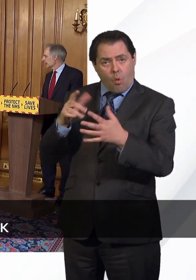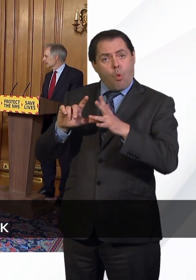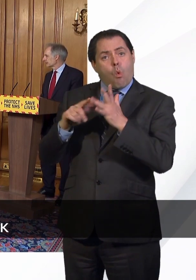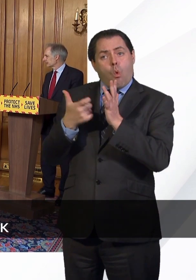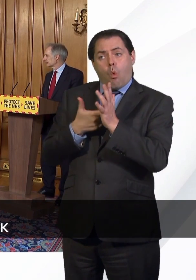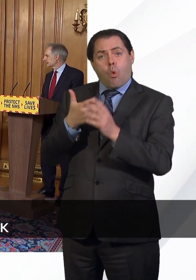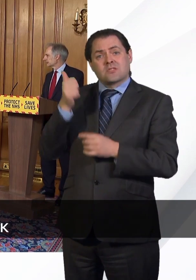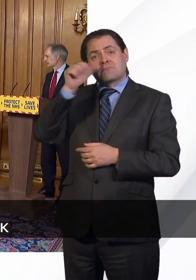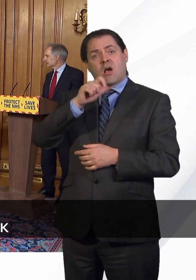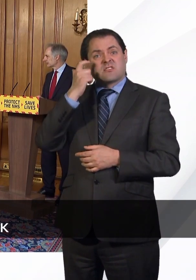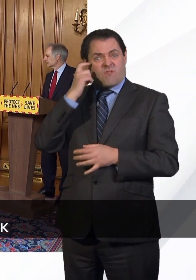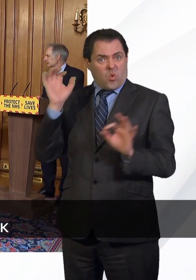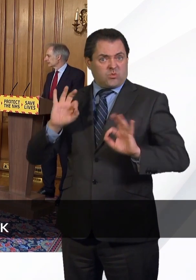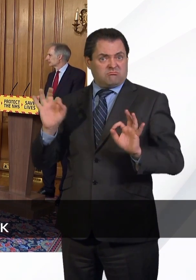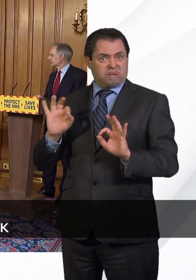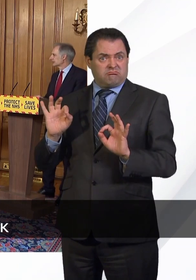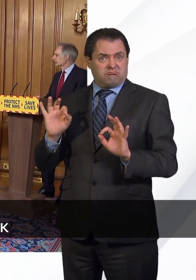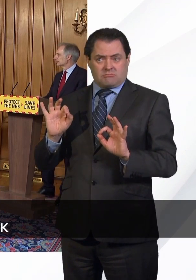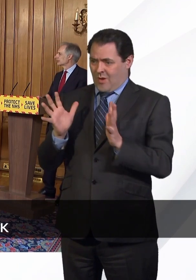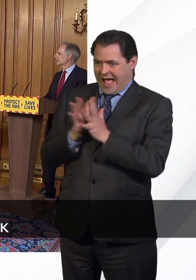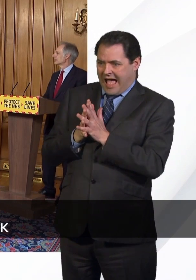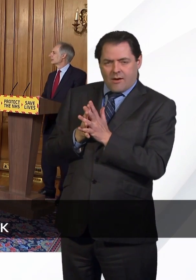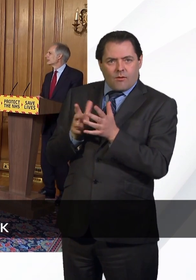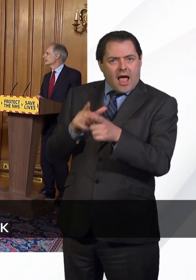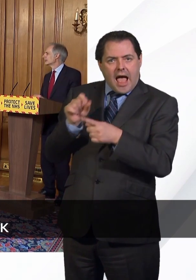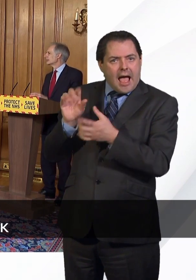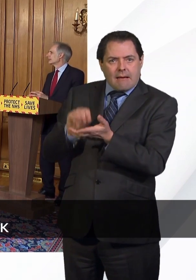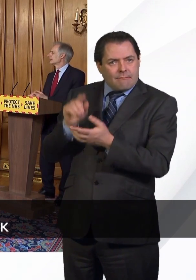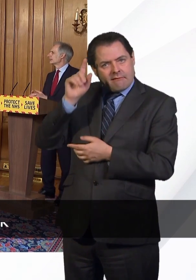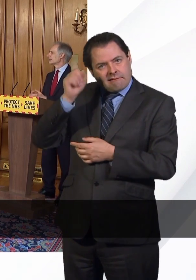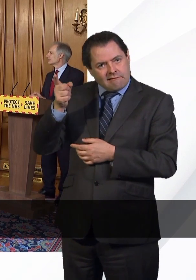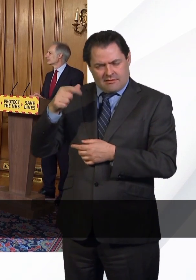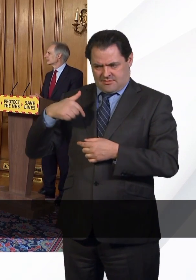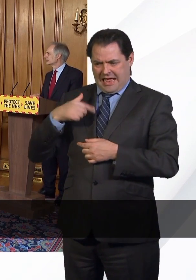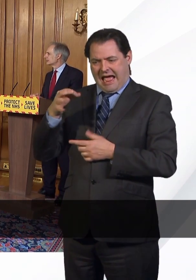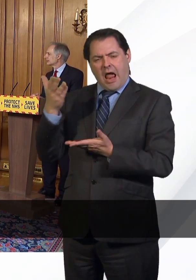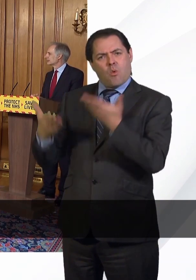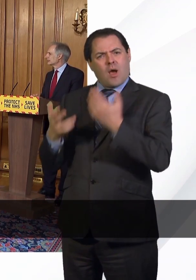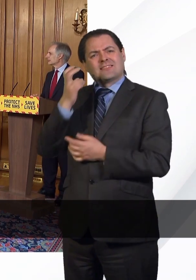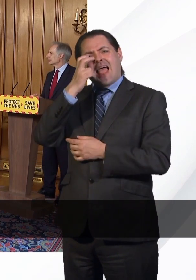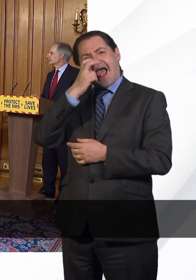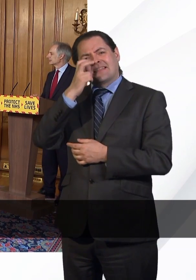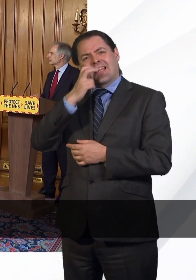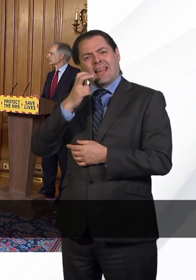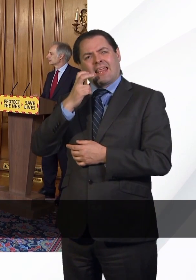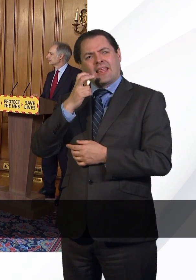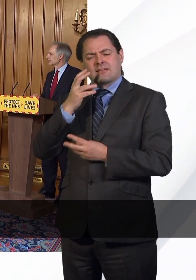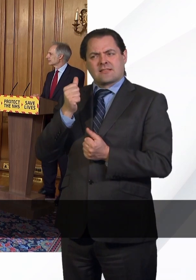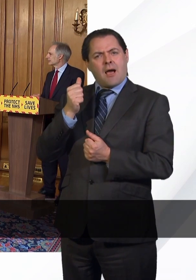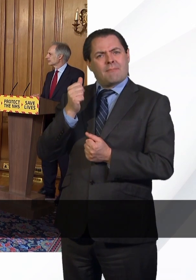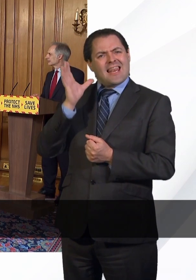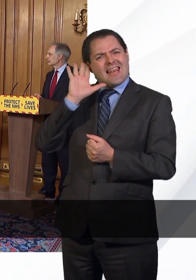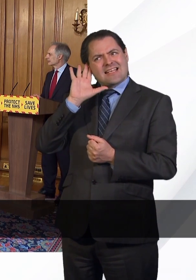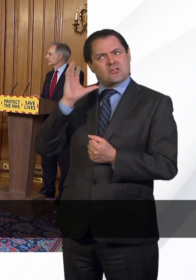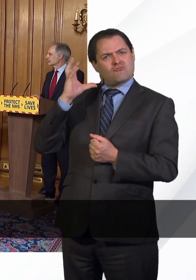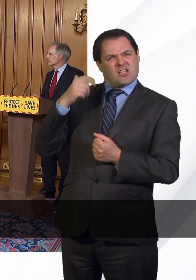country, to get behind this? And with that in mind, considering the island has an elderly population, one of the questions our listeners want to know is why the